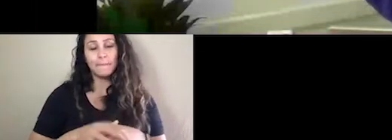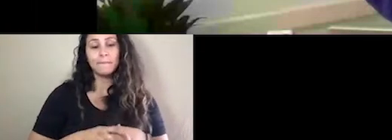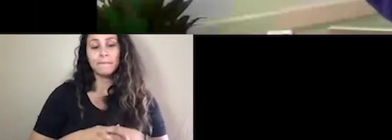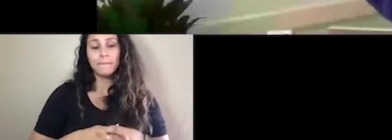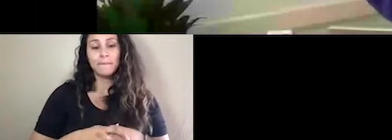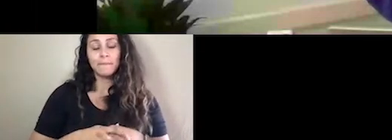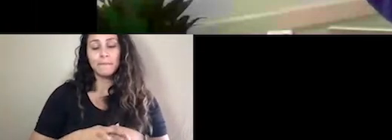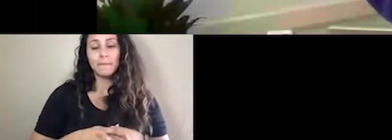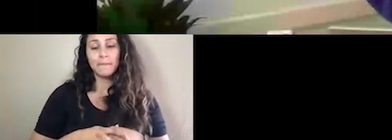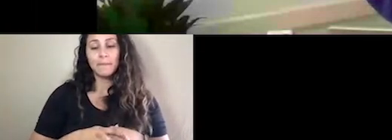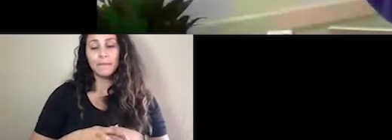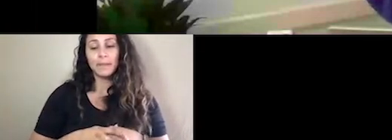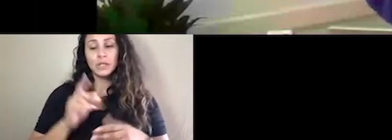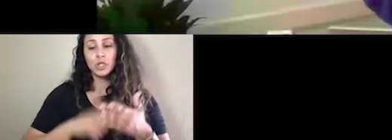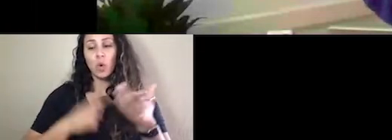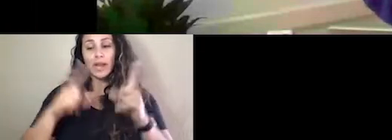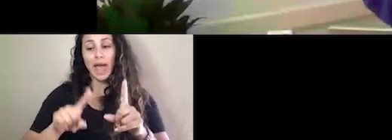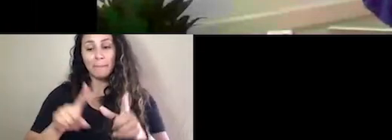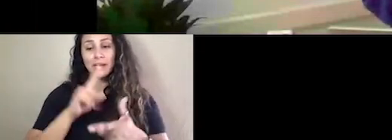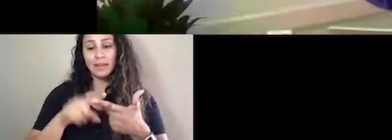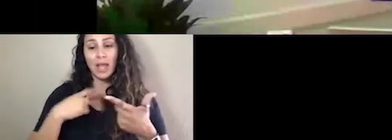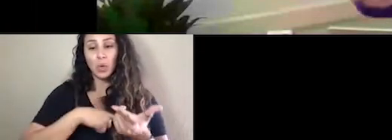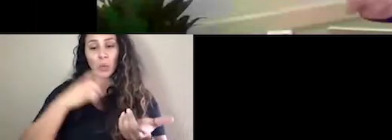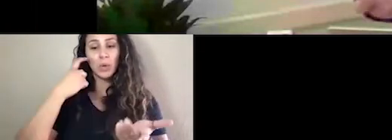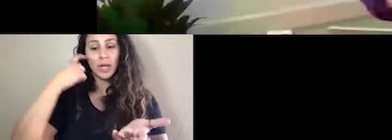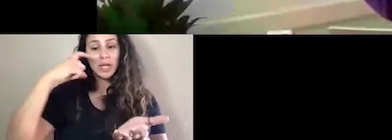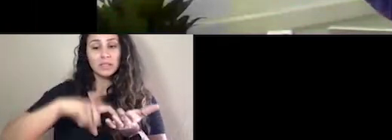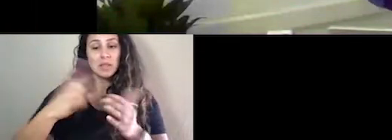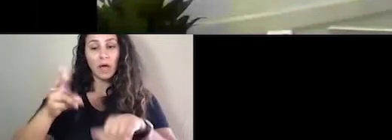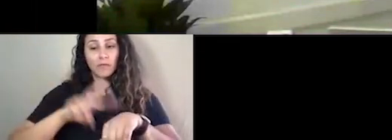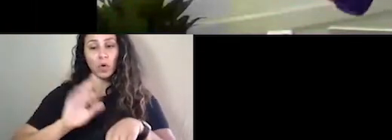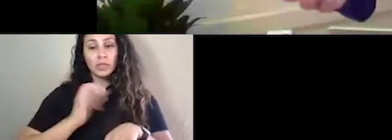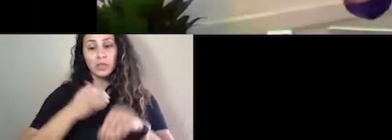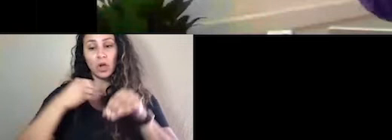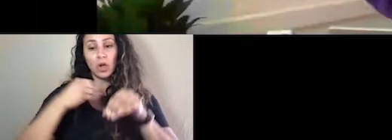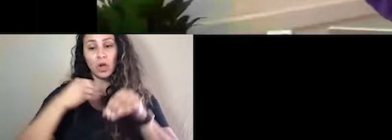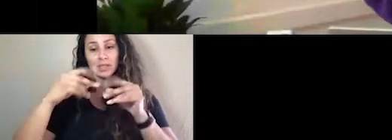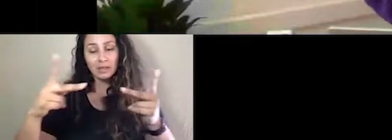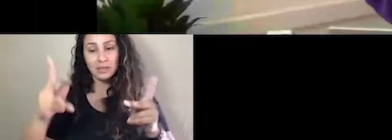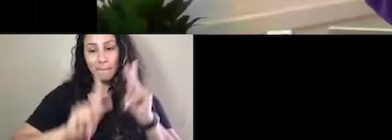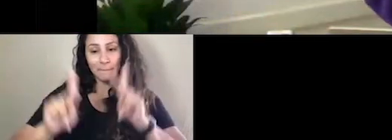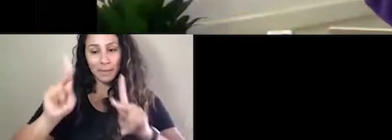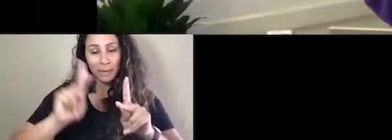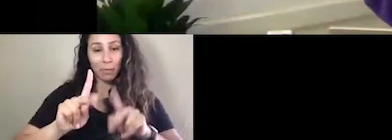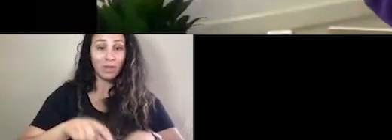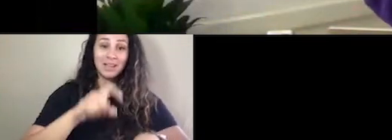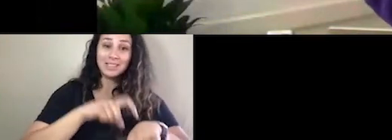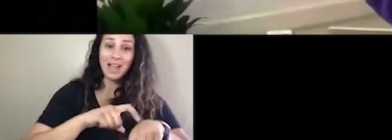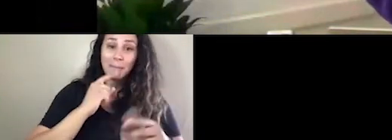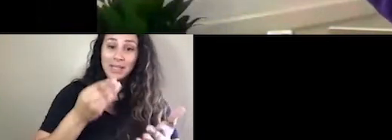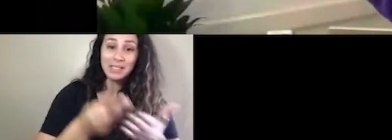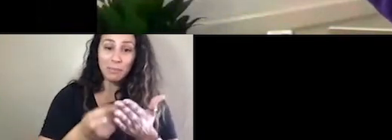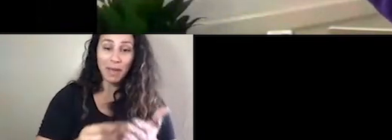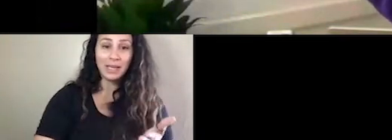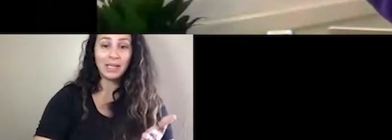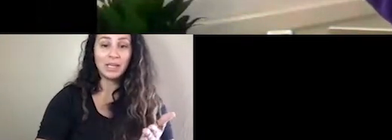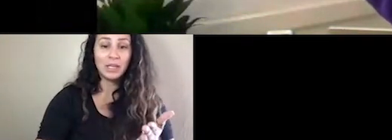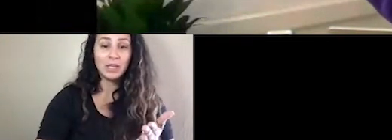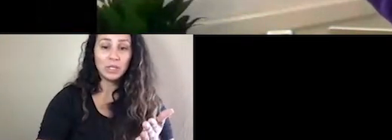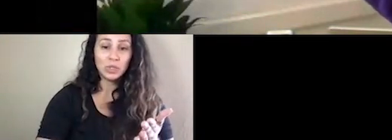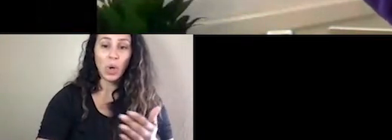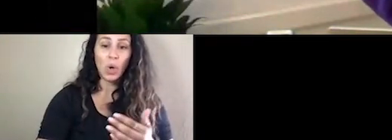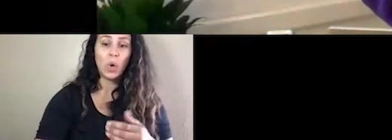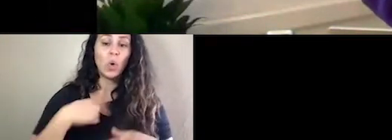So what happened then is we saw that, of course, our salespeople, time is money. So we needed to think of a way that how